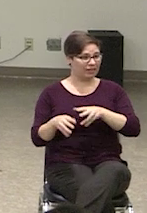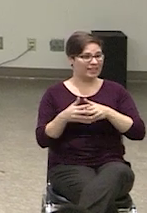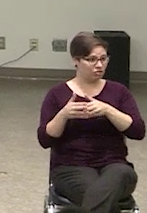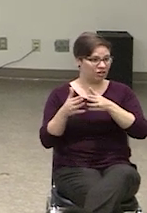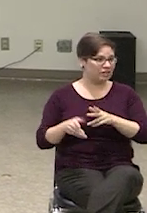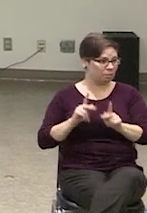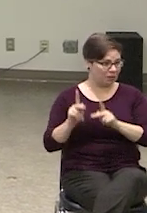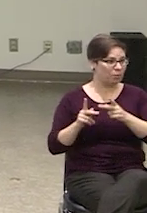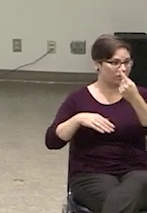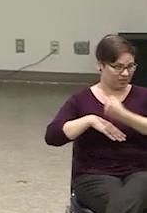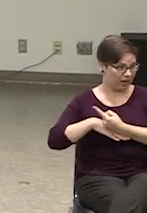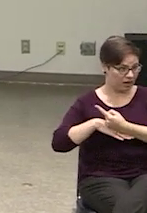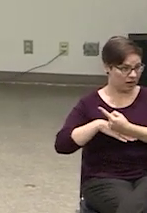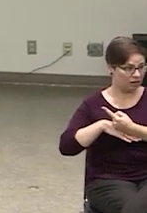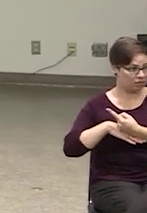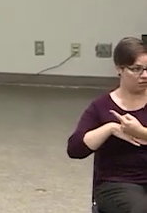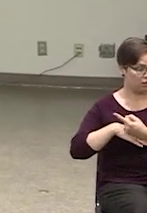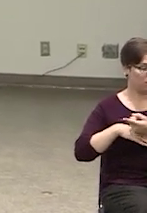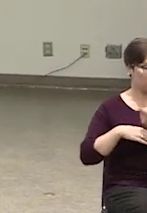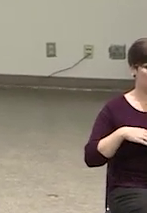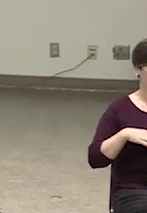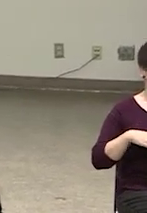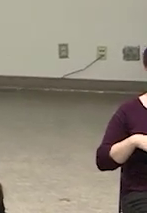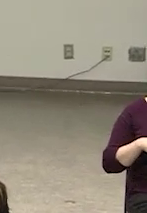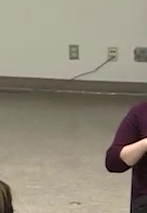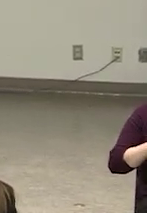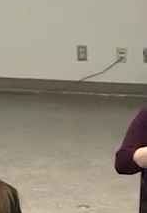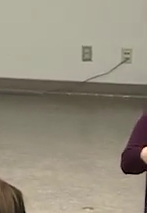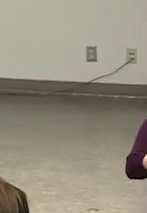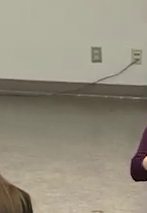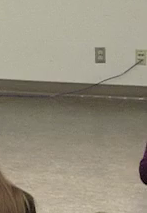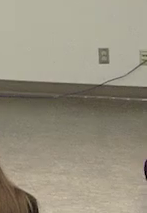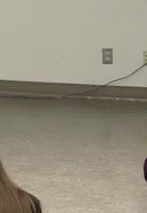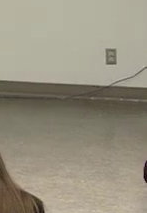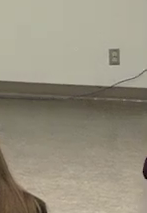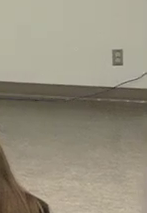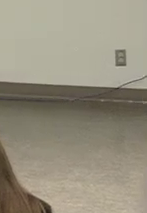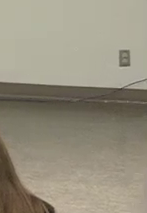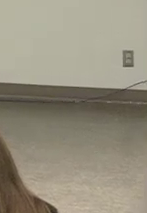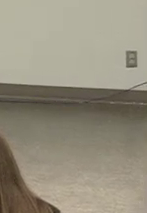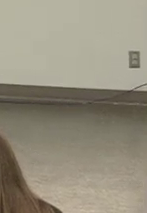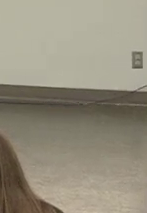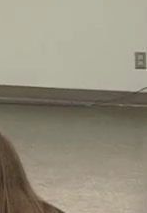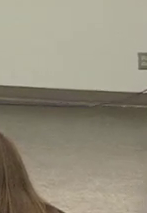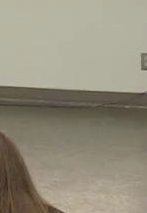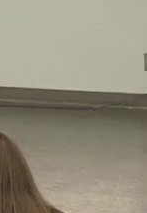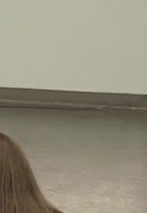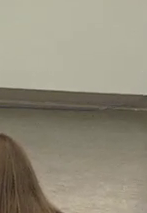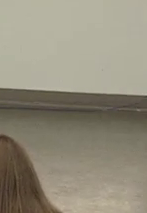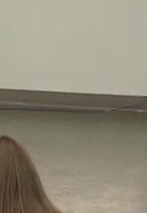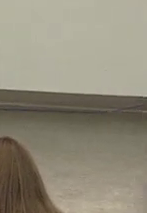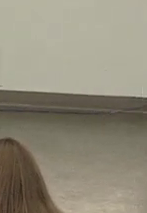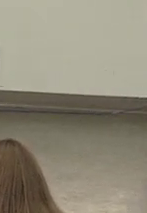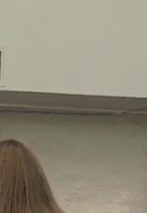that was celebrating colonization. There is a group called the U.S. Department of Arts and Culture. It's not a